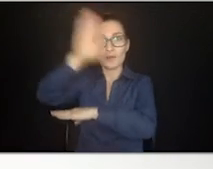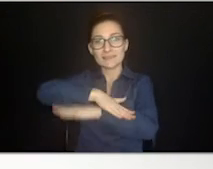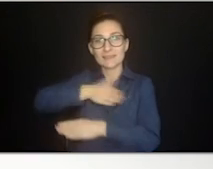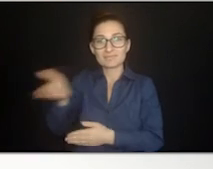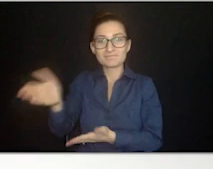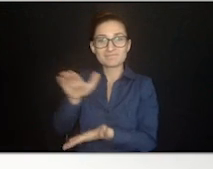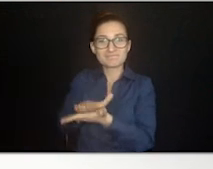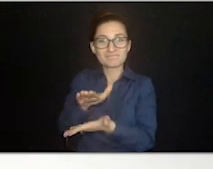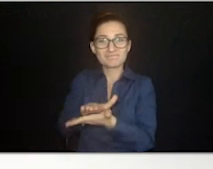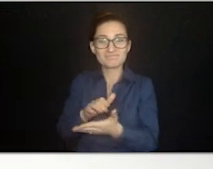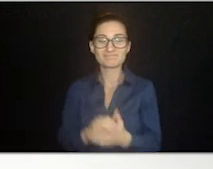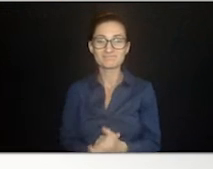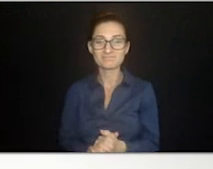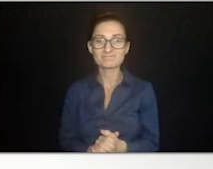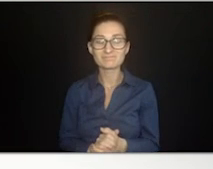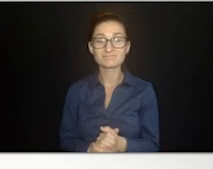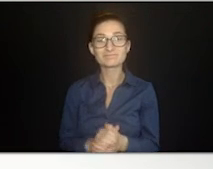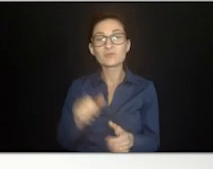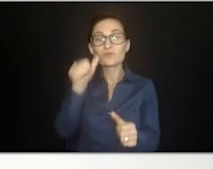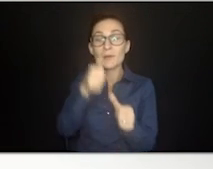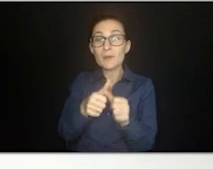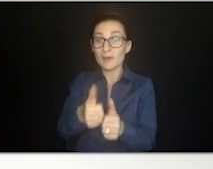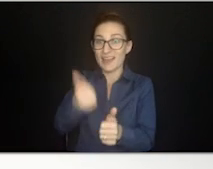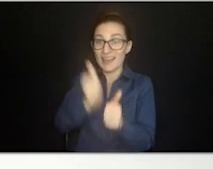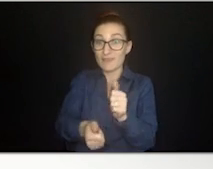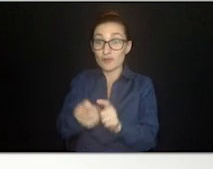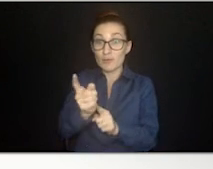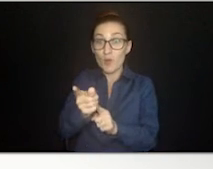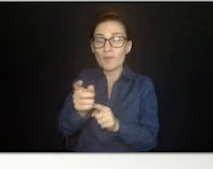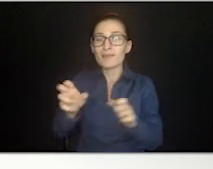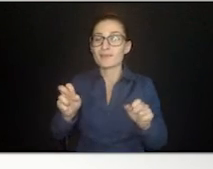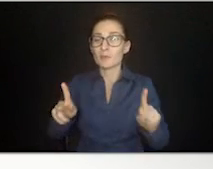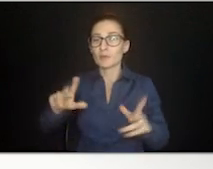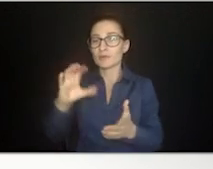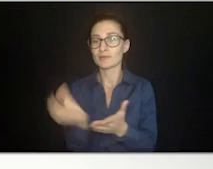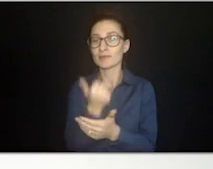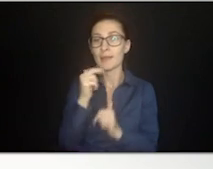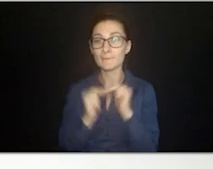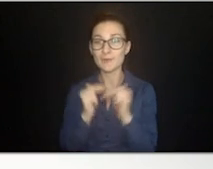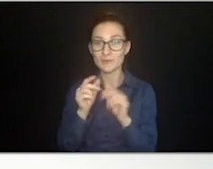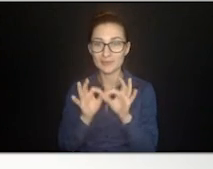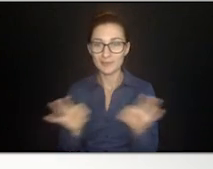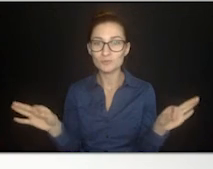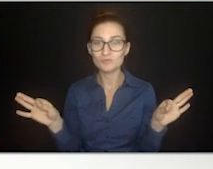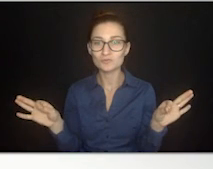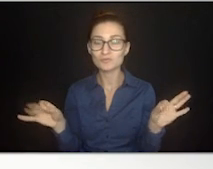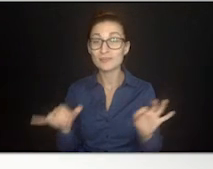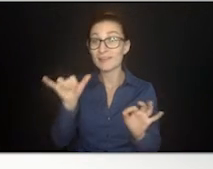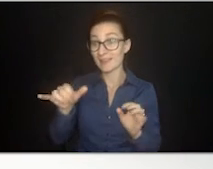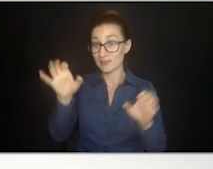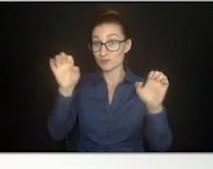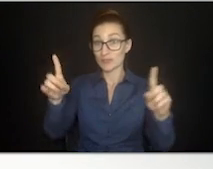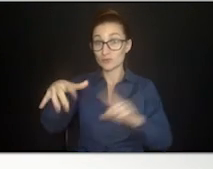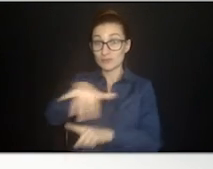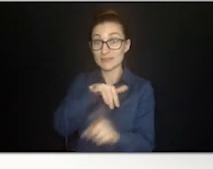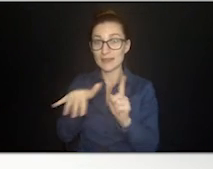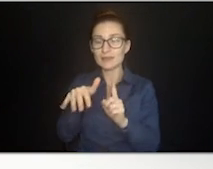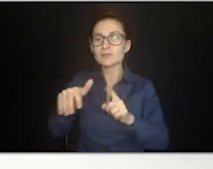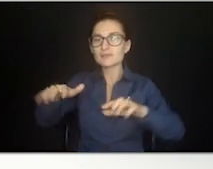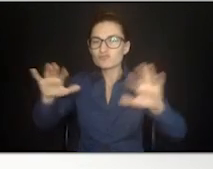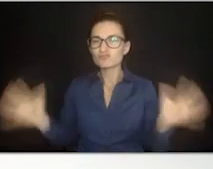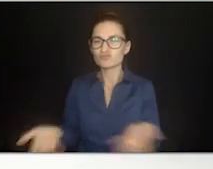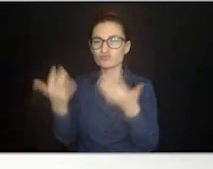day. Remember that every moment is an opportunity to build language. Use educational settings to springboard these